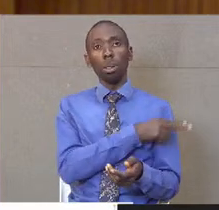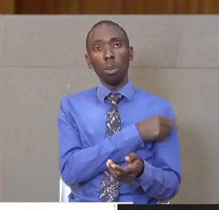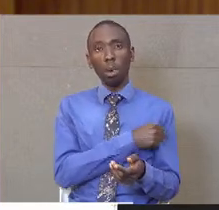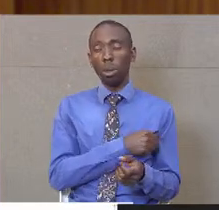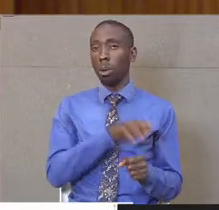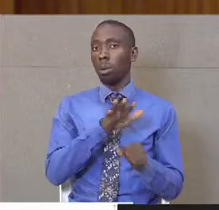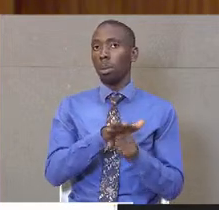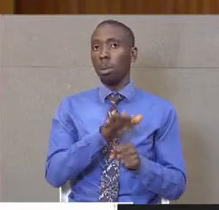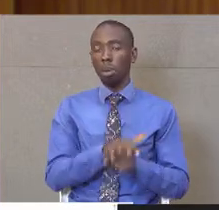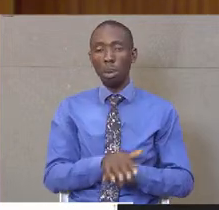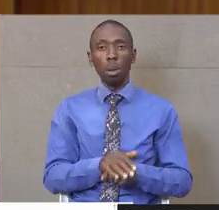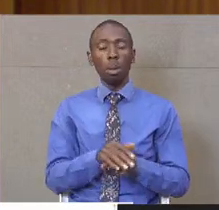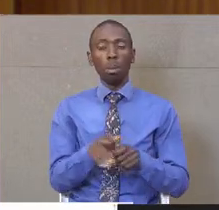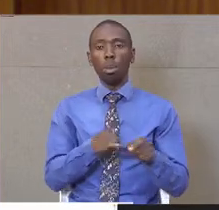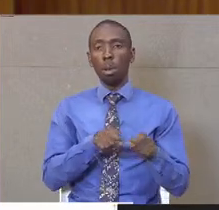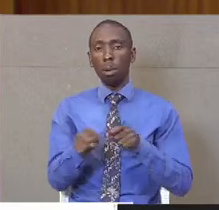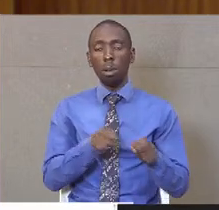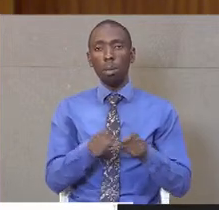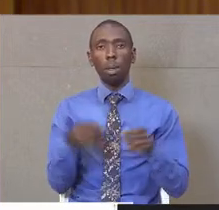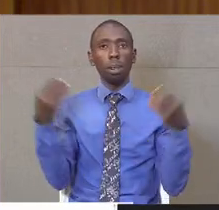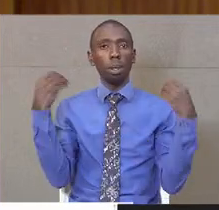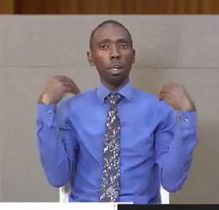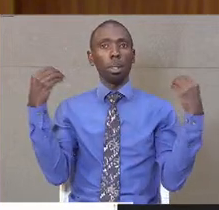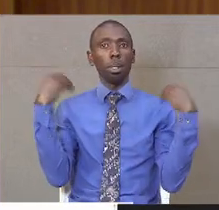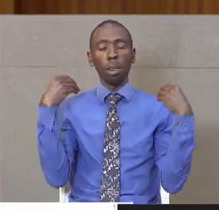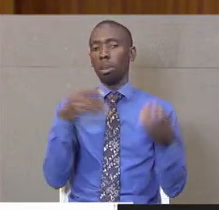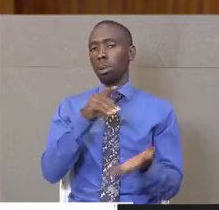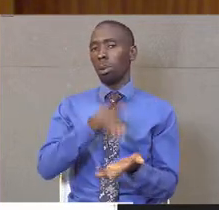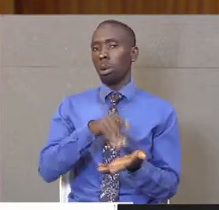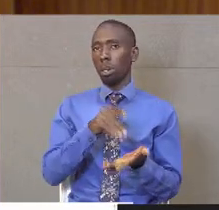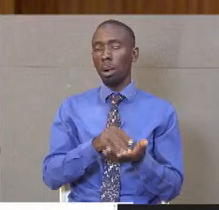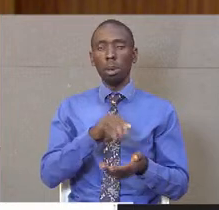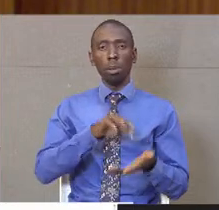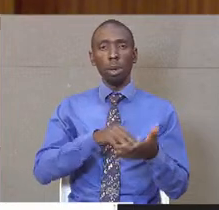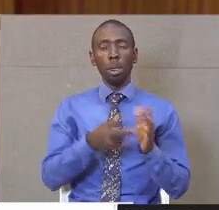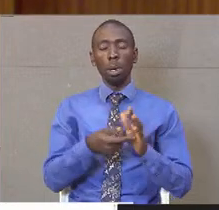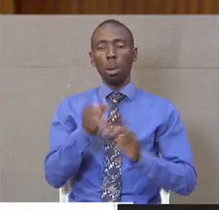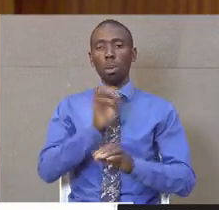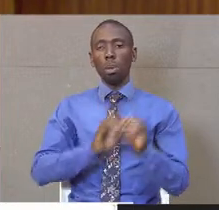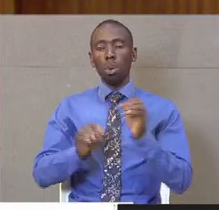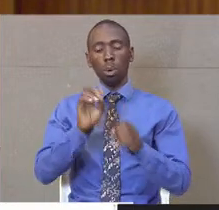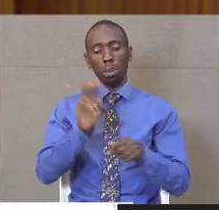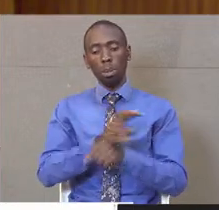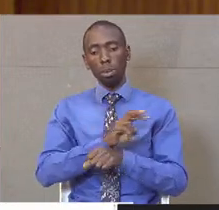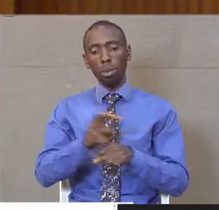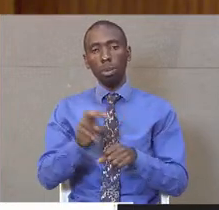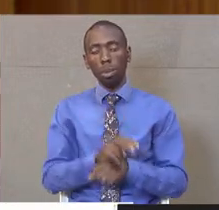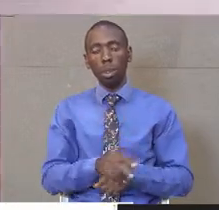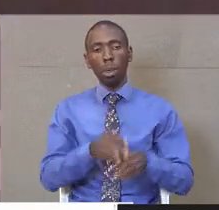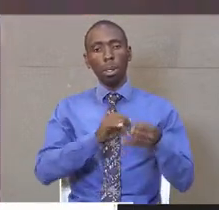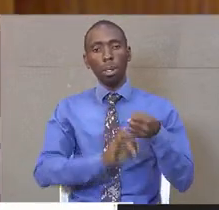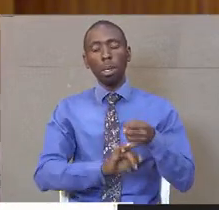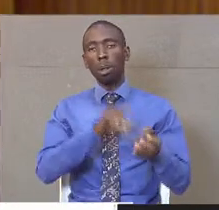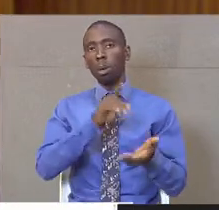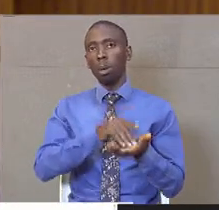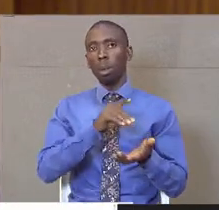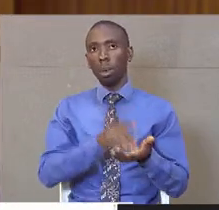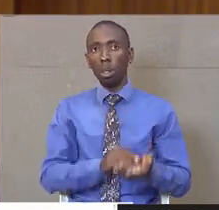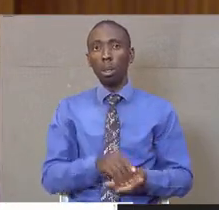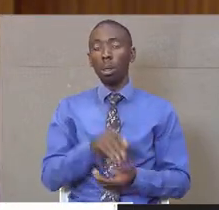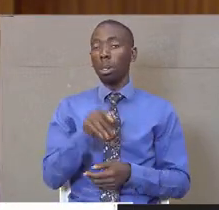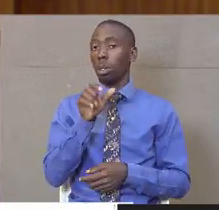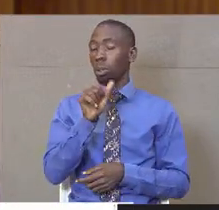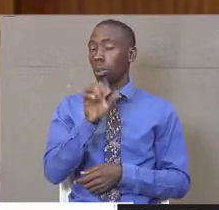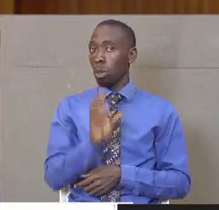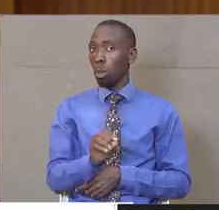managed by intern doctors. So there is no supervision by senior doctors. This,